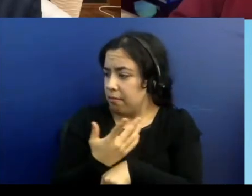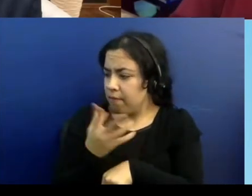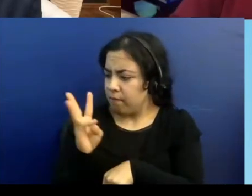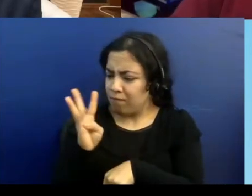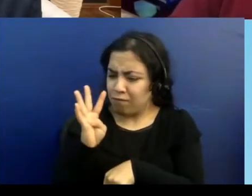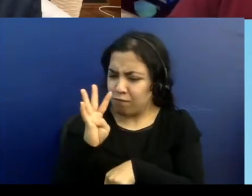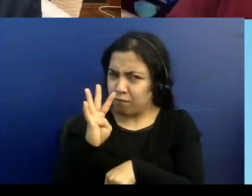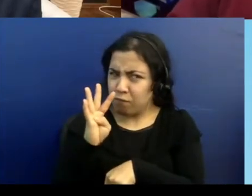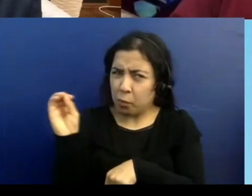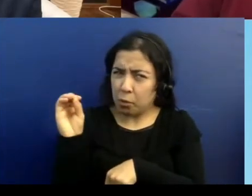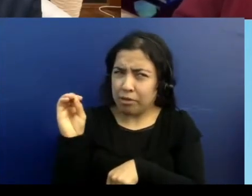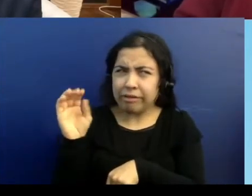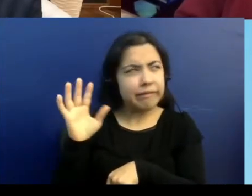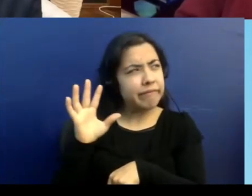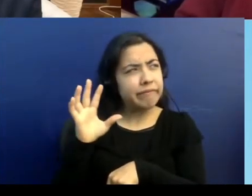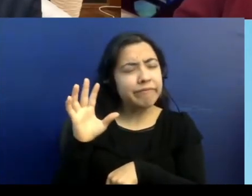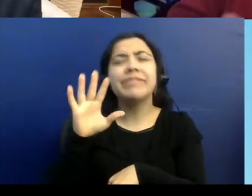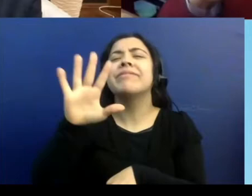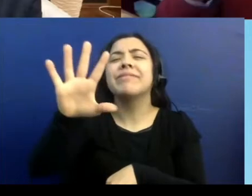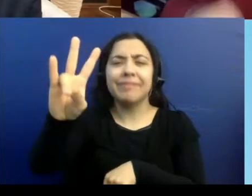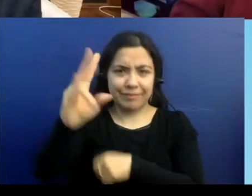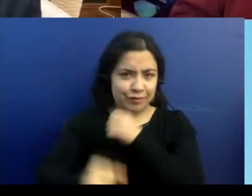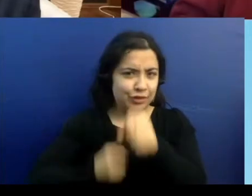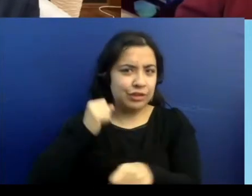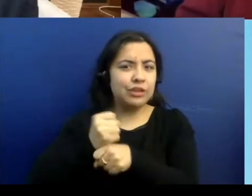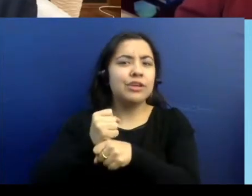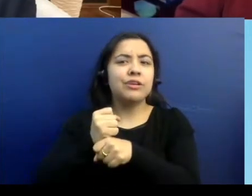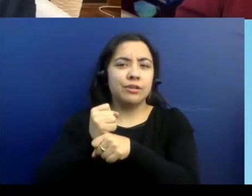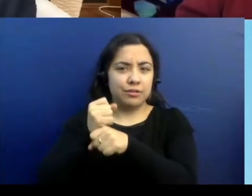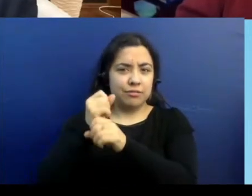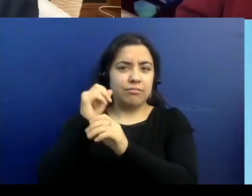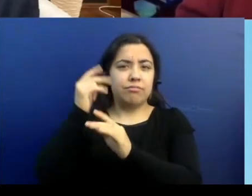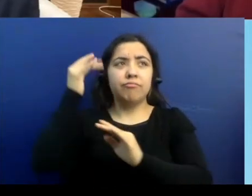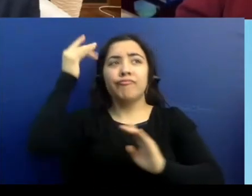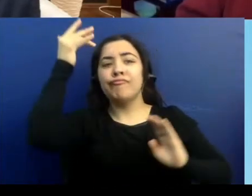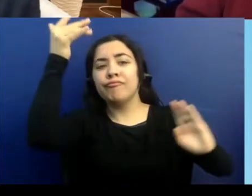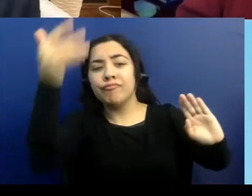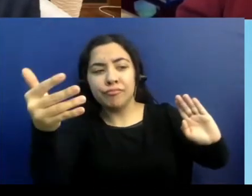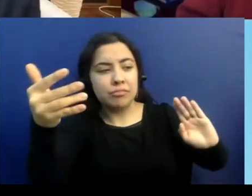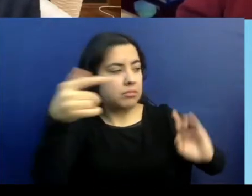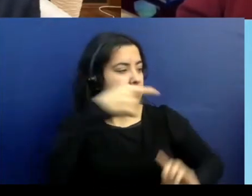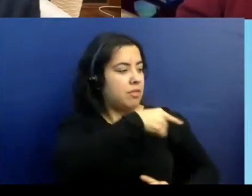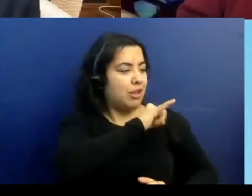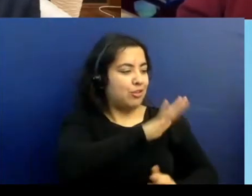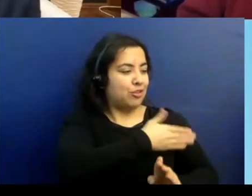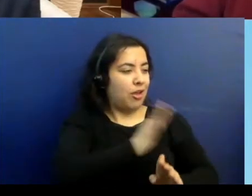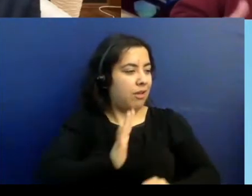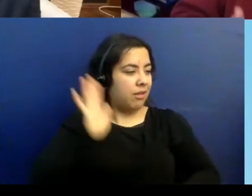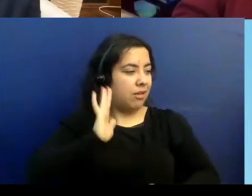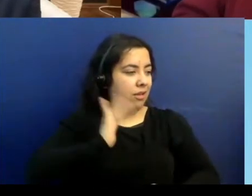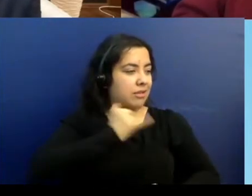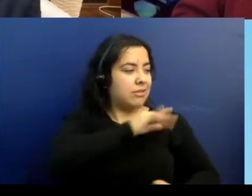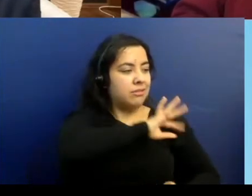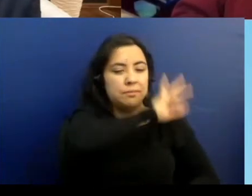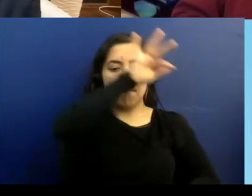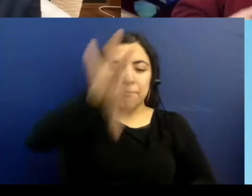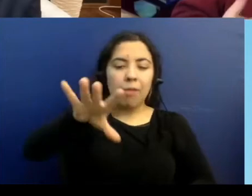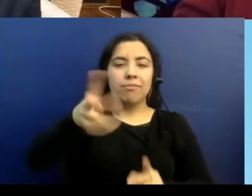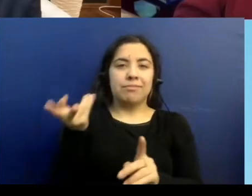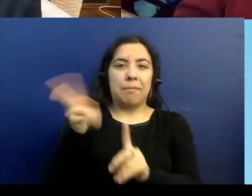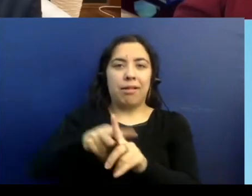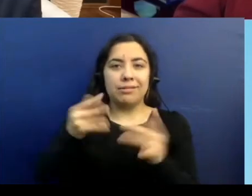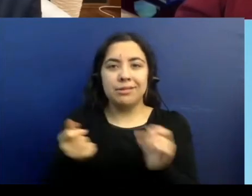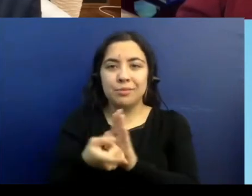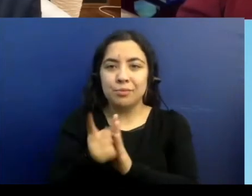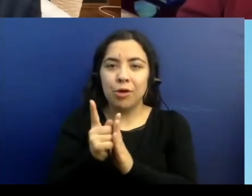57 years later, and that song is relevant to this moment, and it's soothing, but